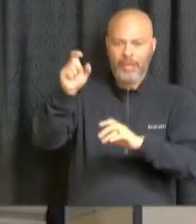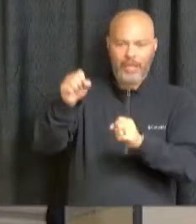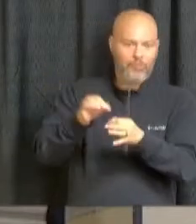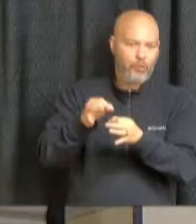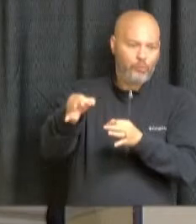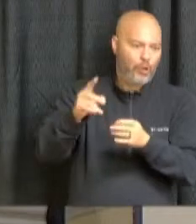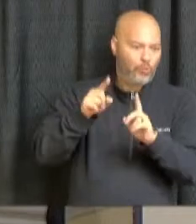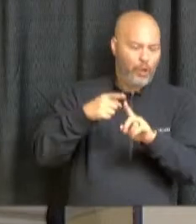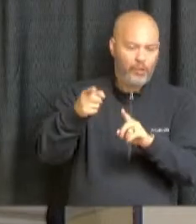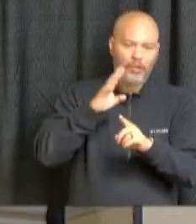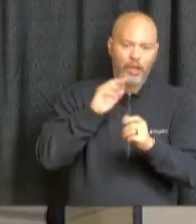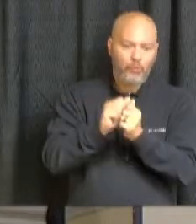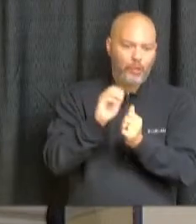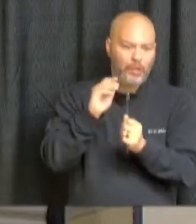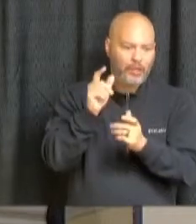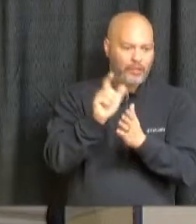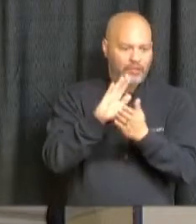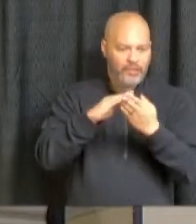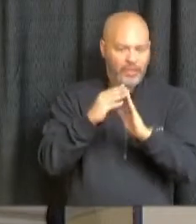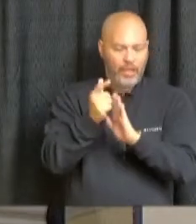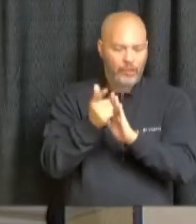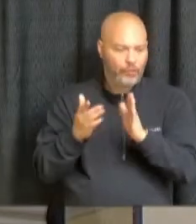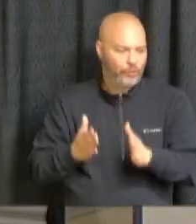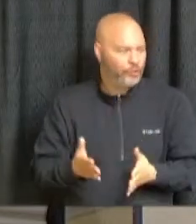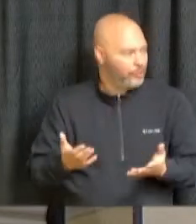postpone while they speak to Mr. Baker and figure that out.